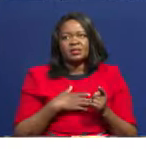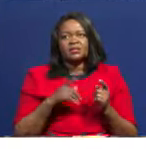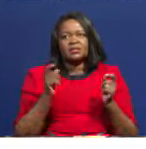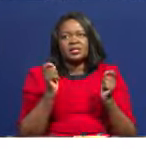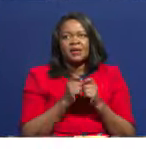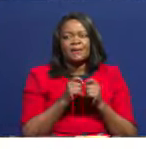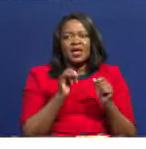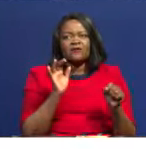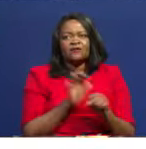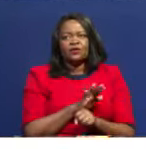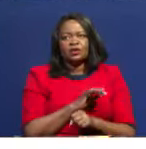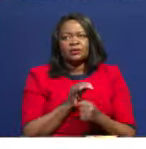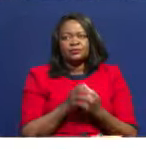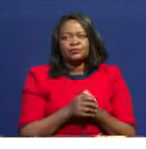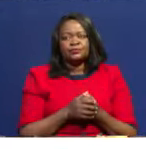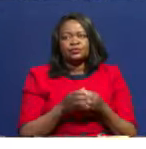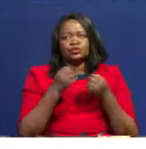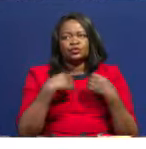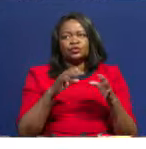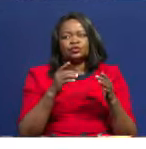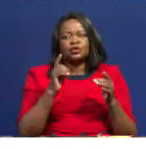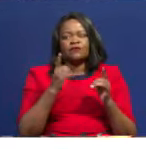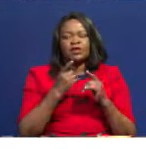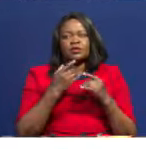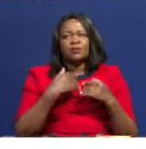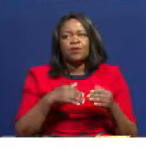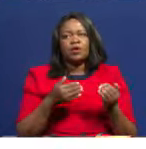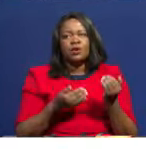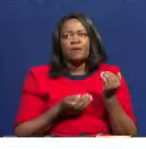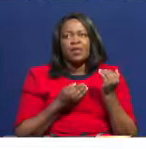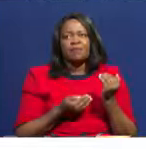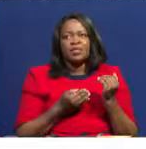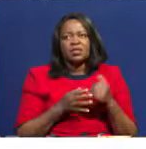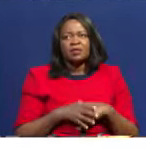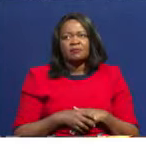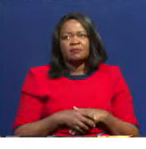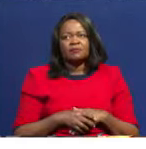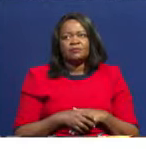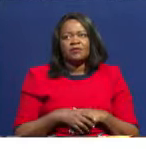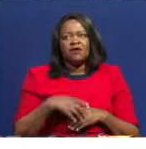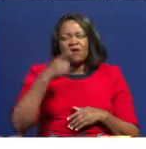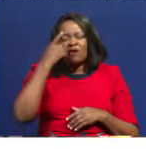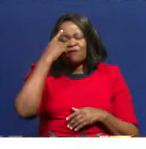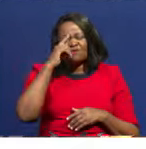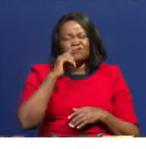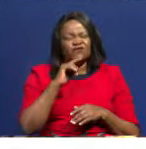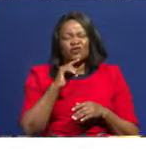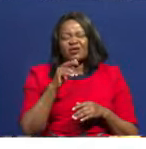painful to lose a firstborn child for no reason.